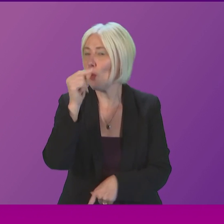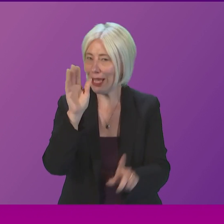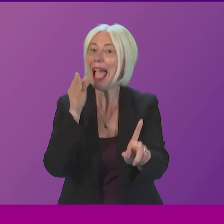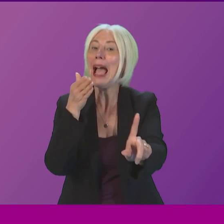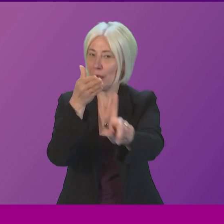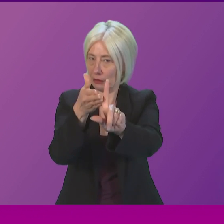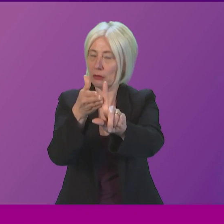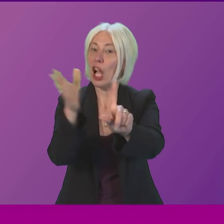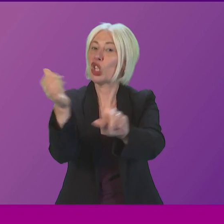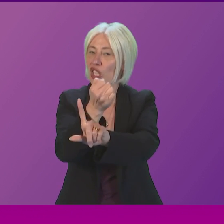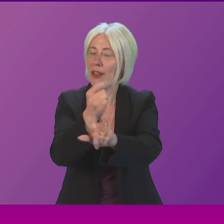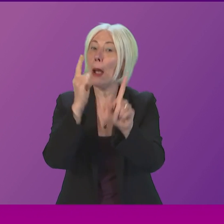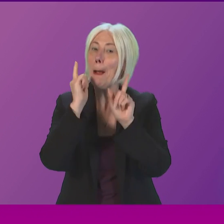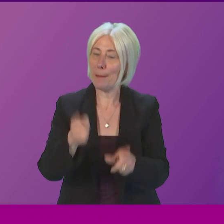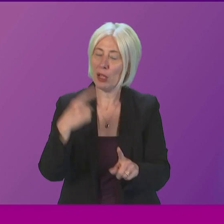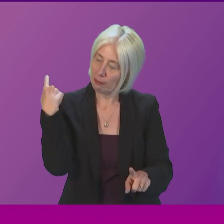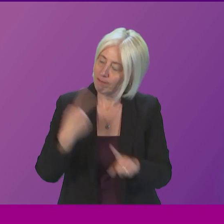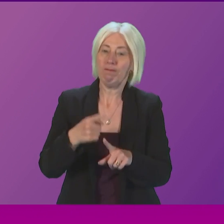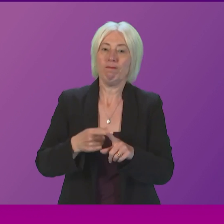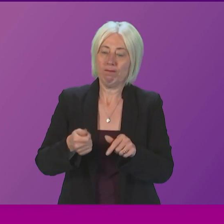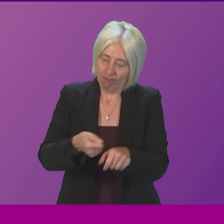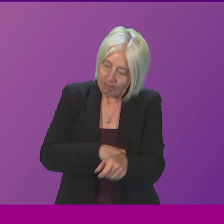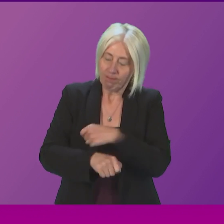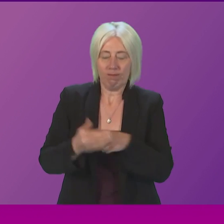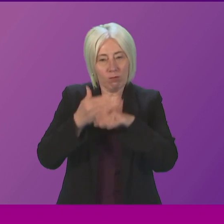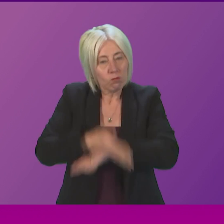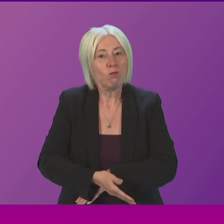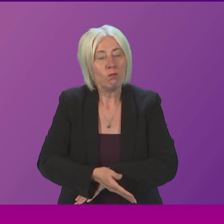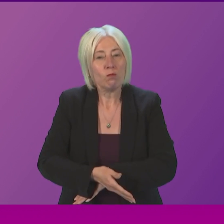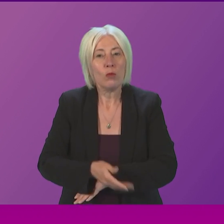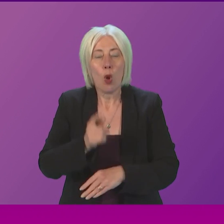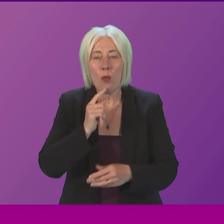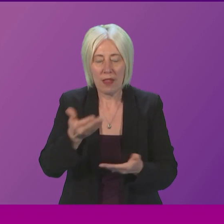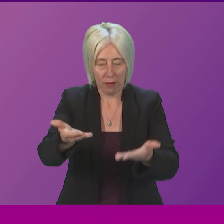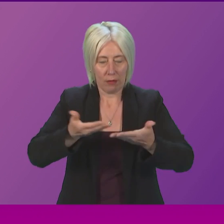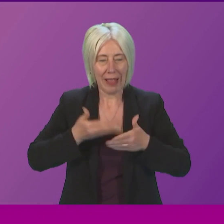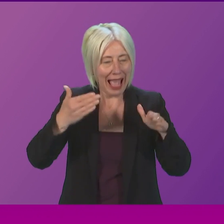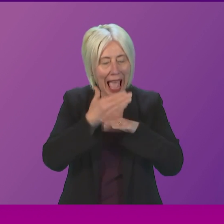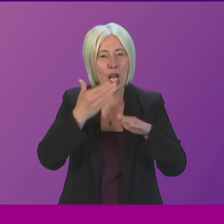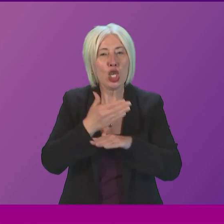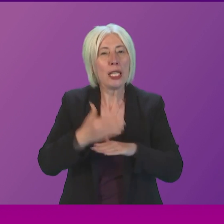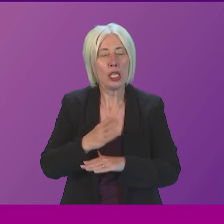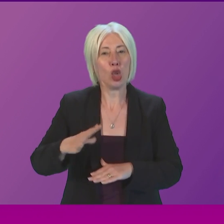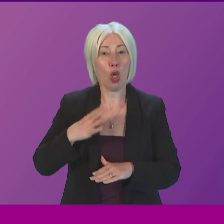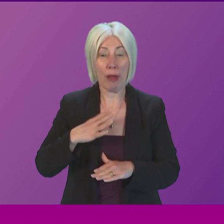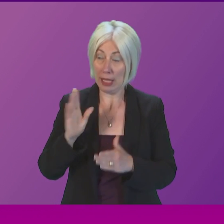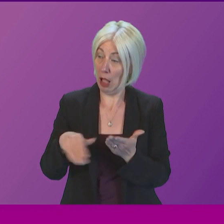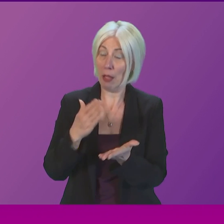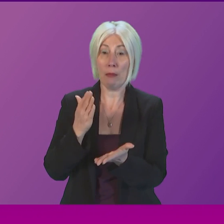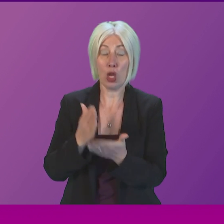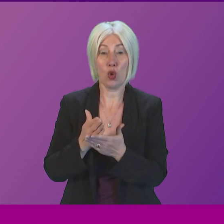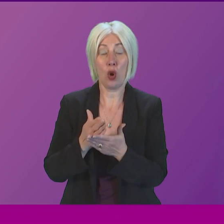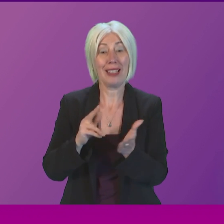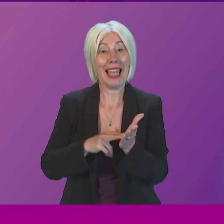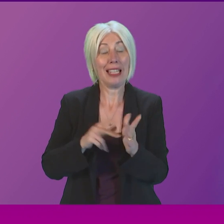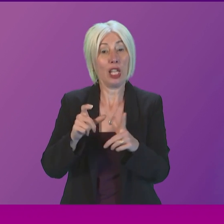it requires swift and urgent action. We have brought forward a range of actions already. I'm happy to ensure that Natalie Dawn